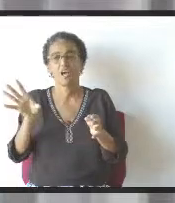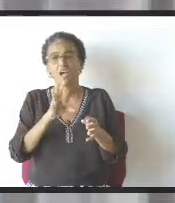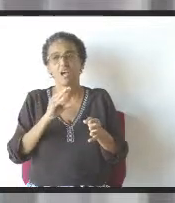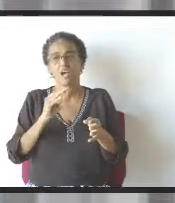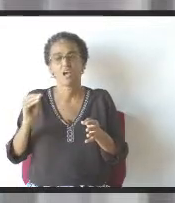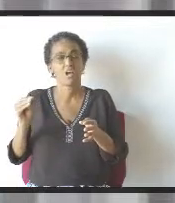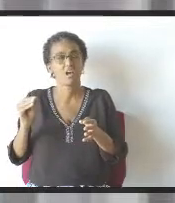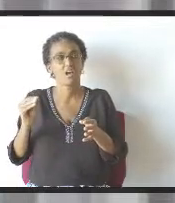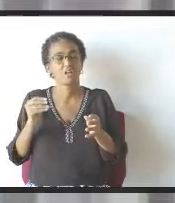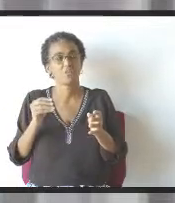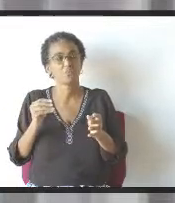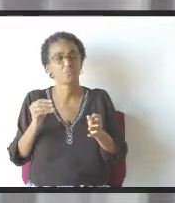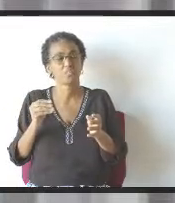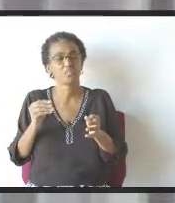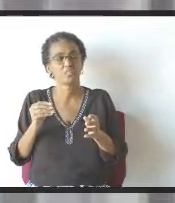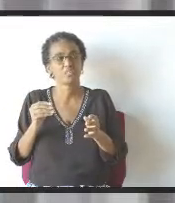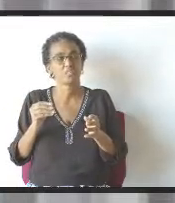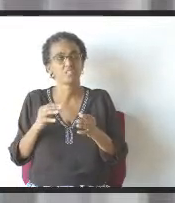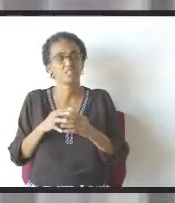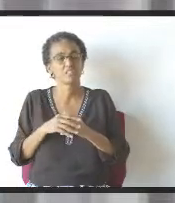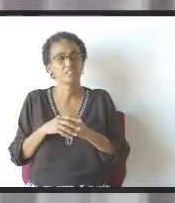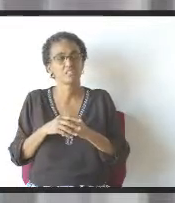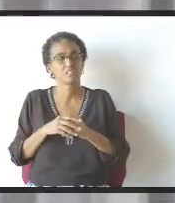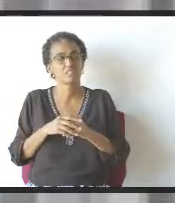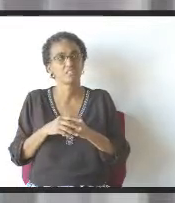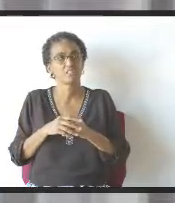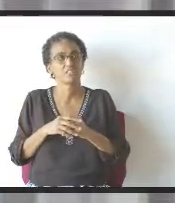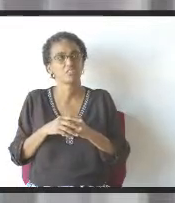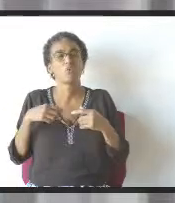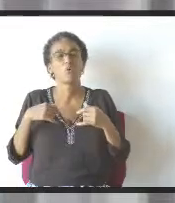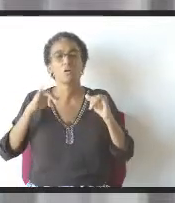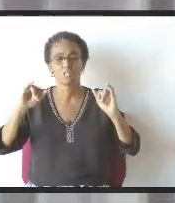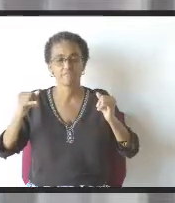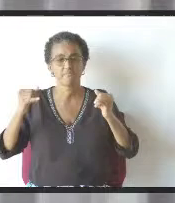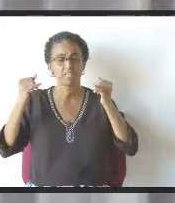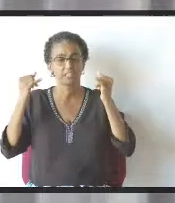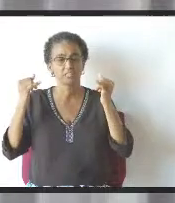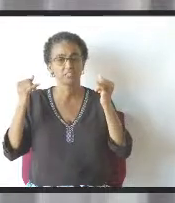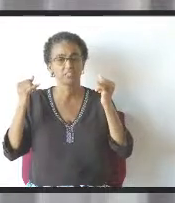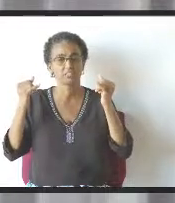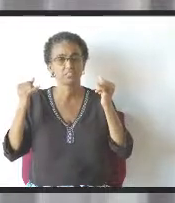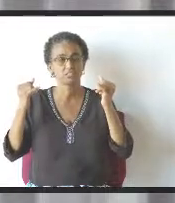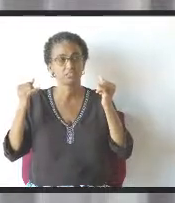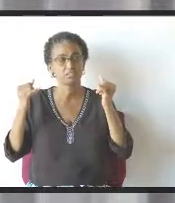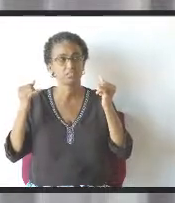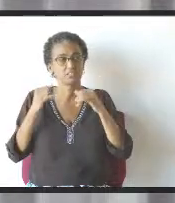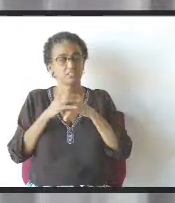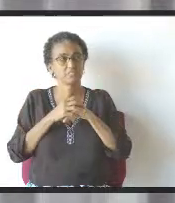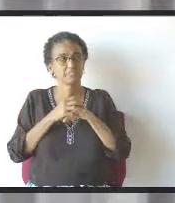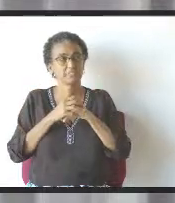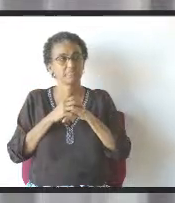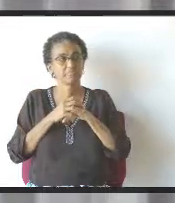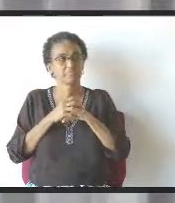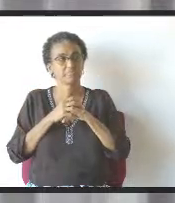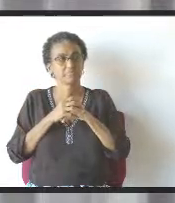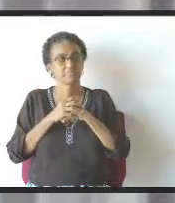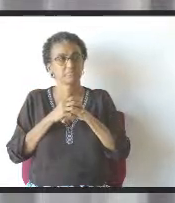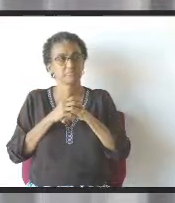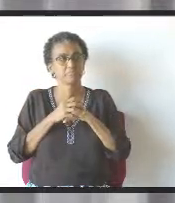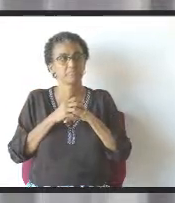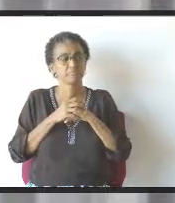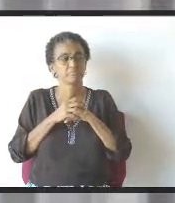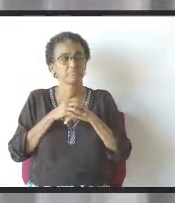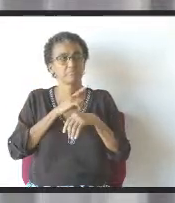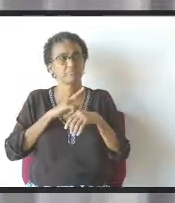do. And I'm going to invite us all to bow our heads and our